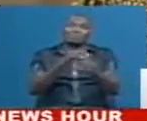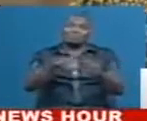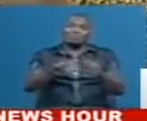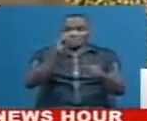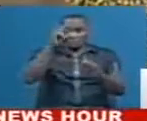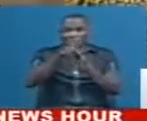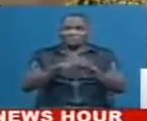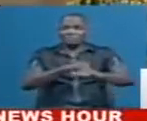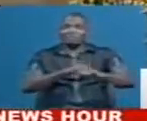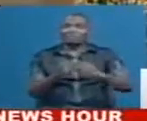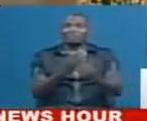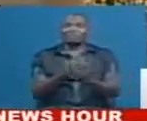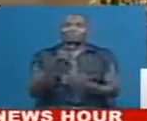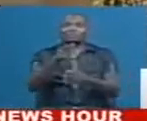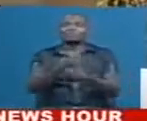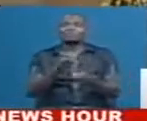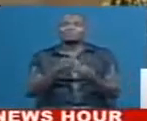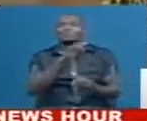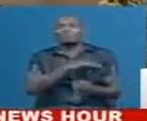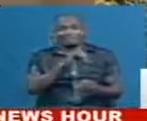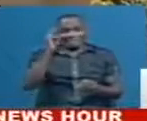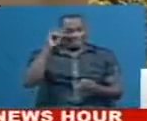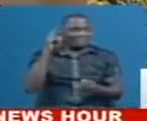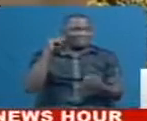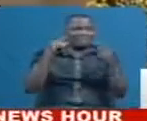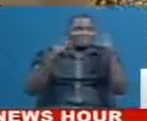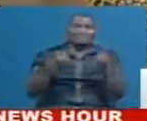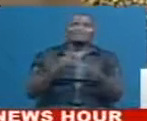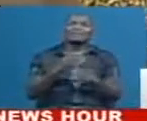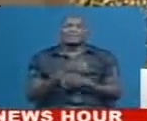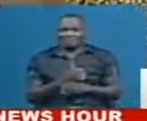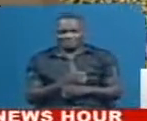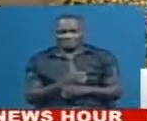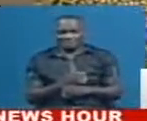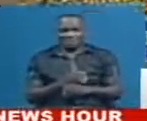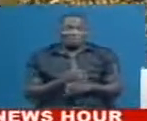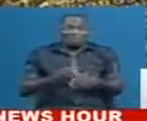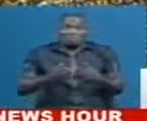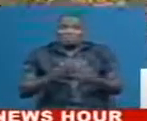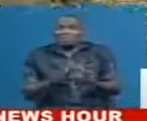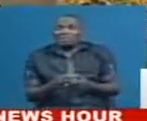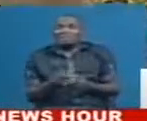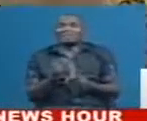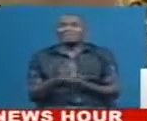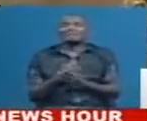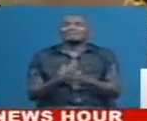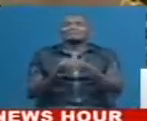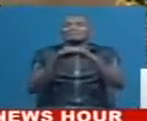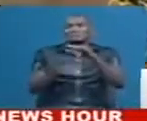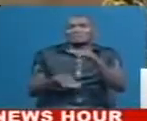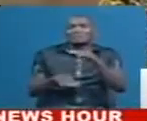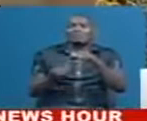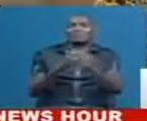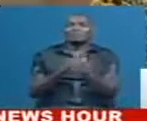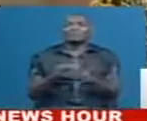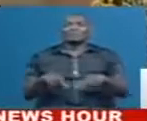and returns. We will listen to you carefully to co-create packages which will minimize associated